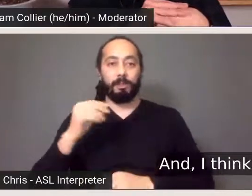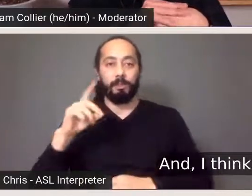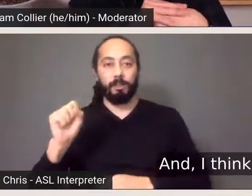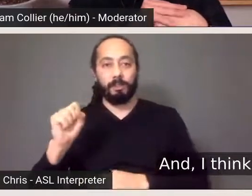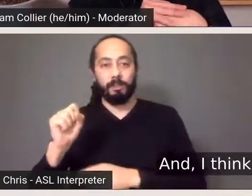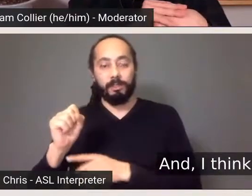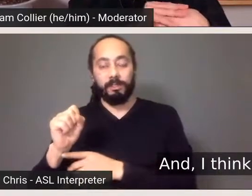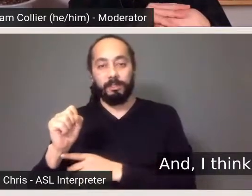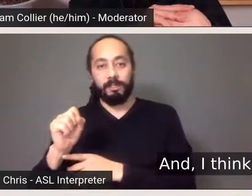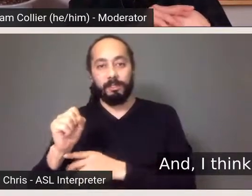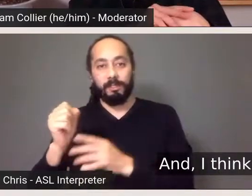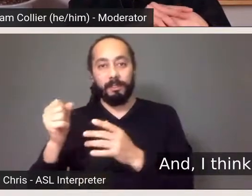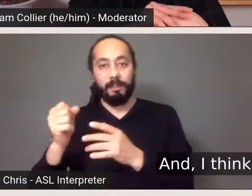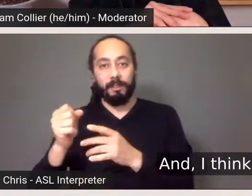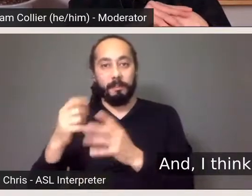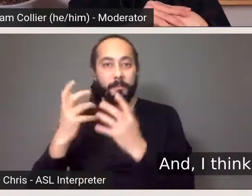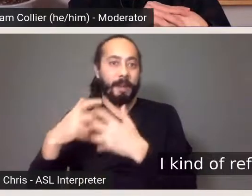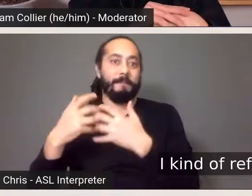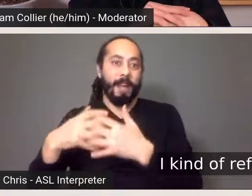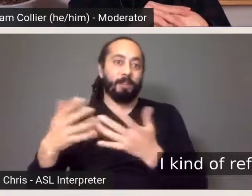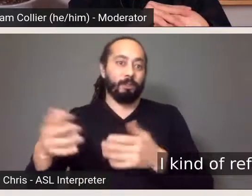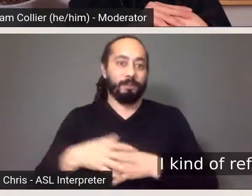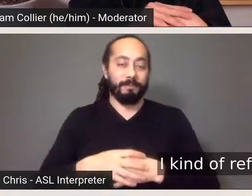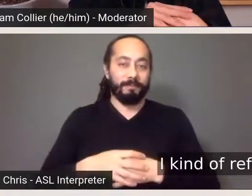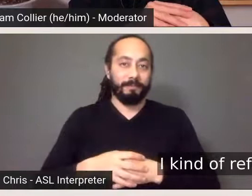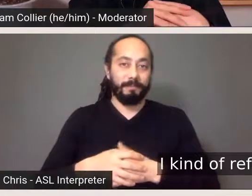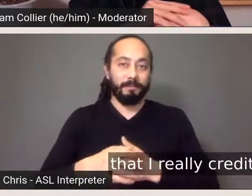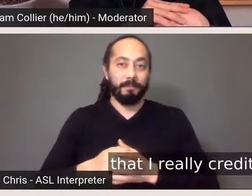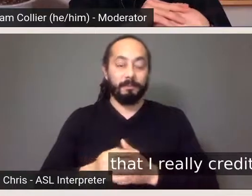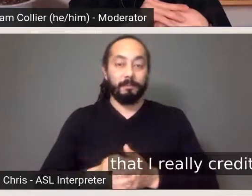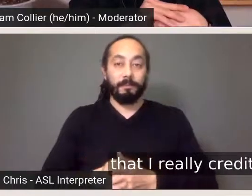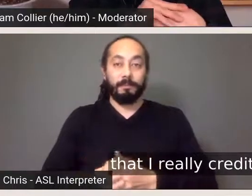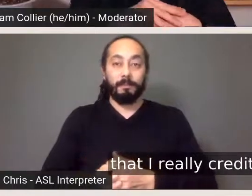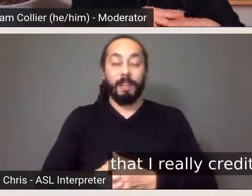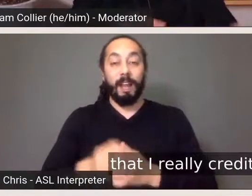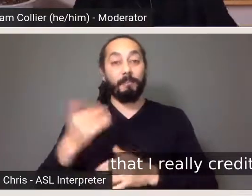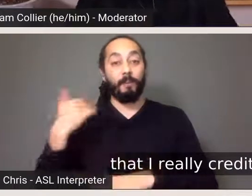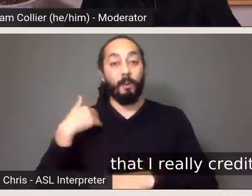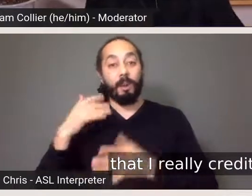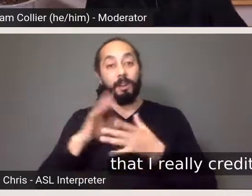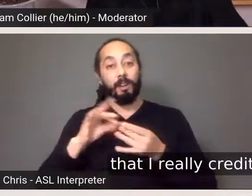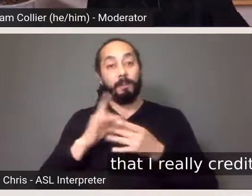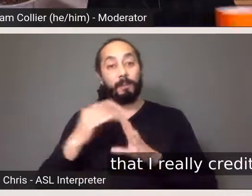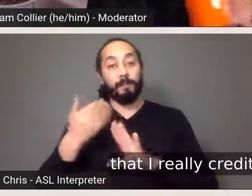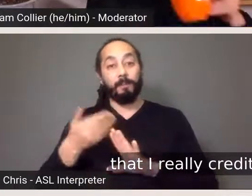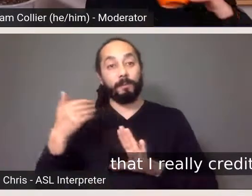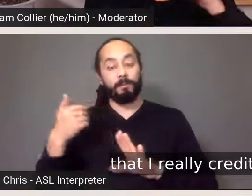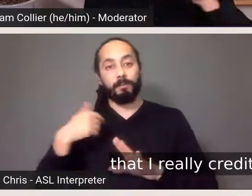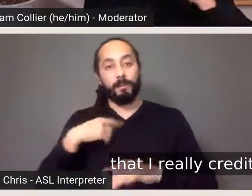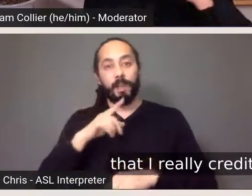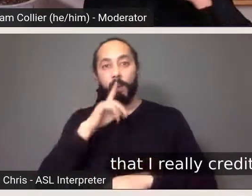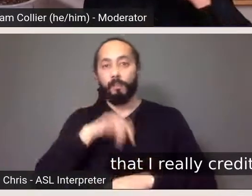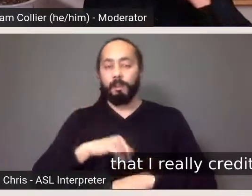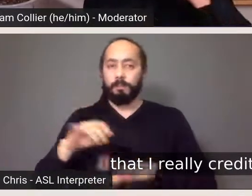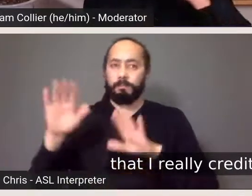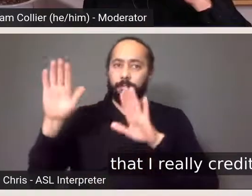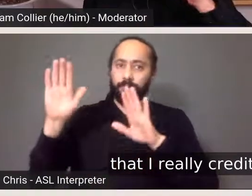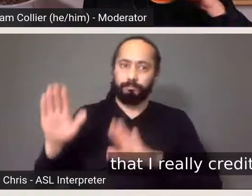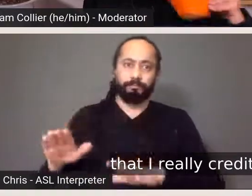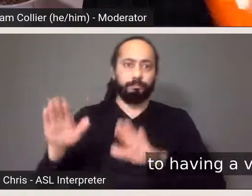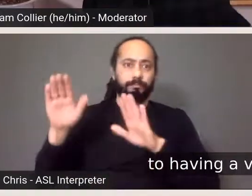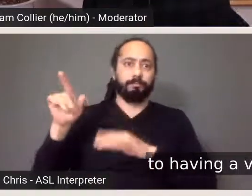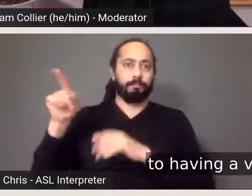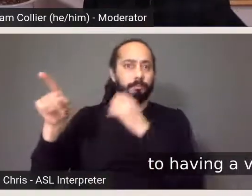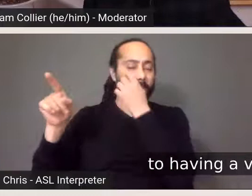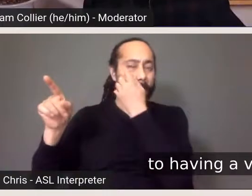And, I think in a large way, I kind of referenced earlier that I really credit him in a certain